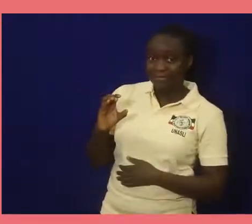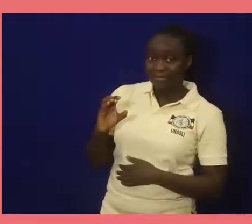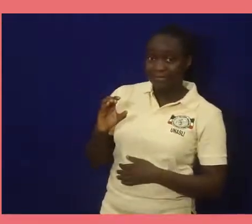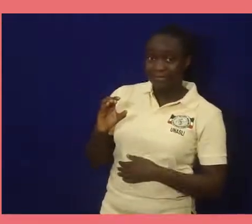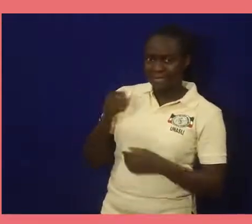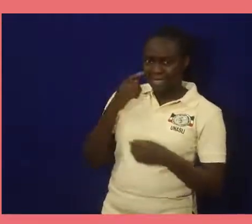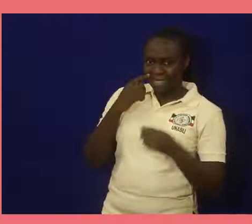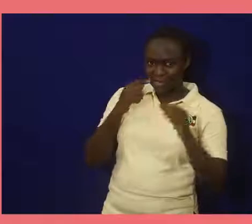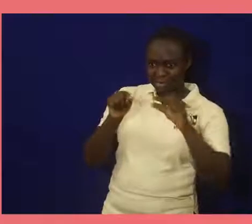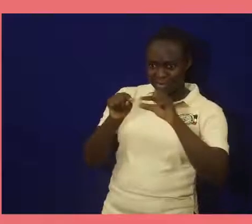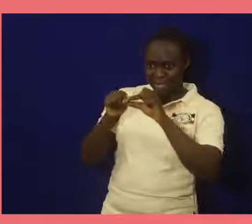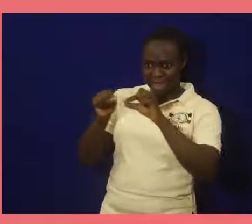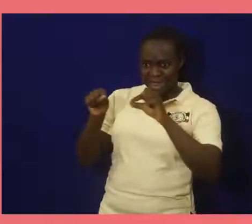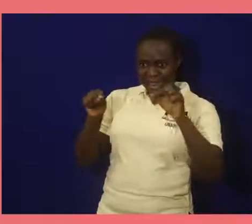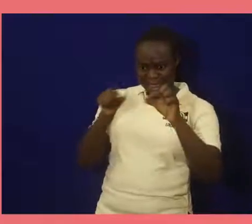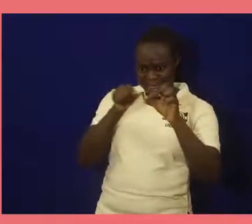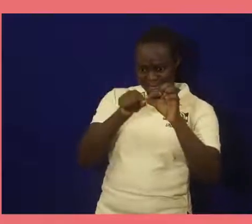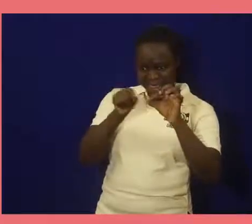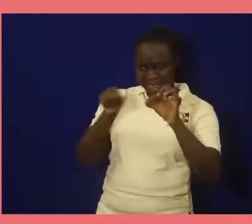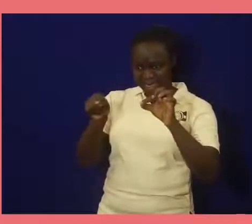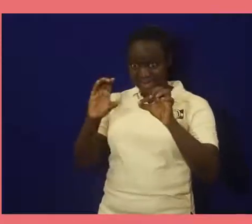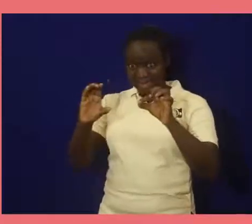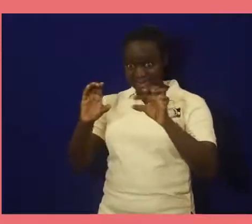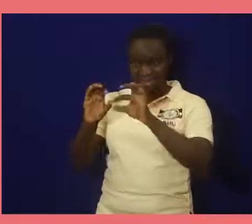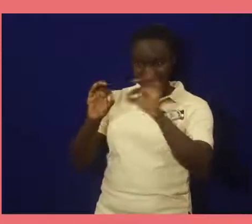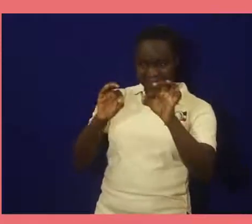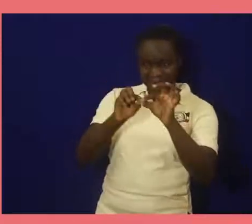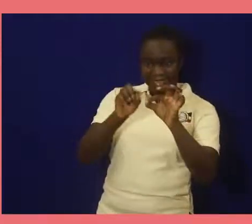Do you see F?